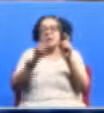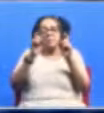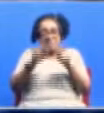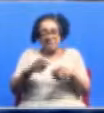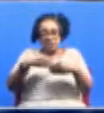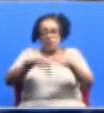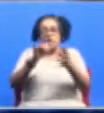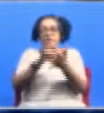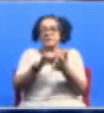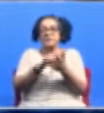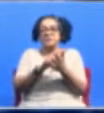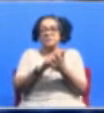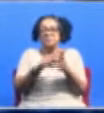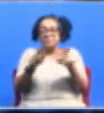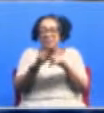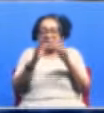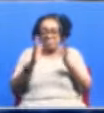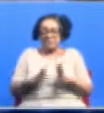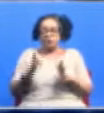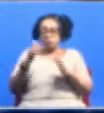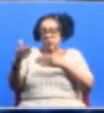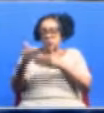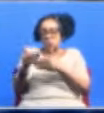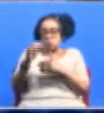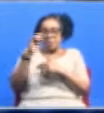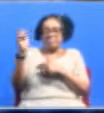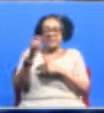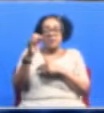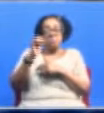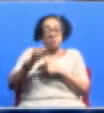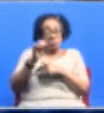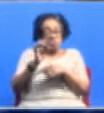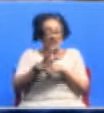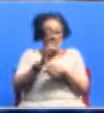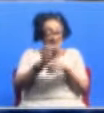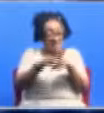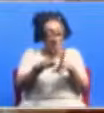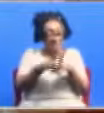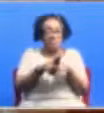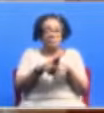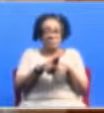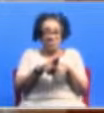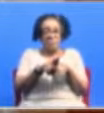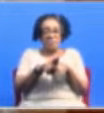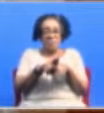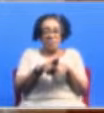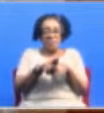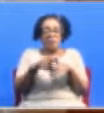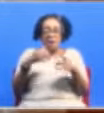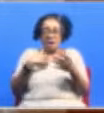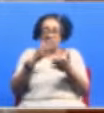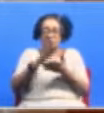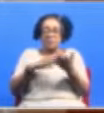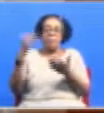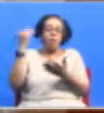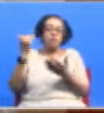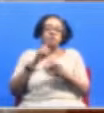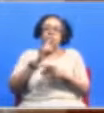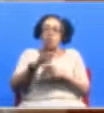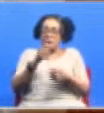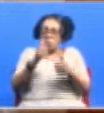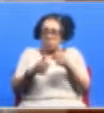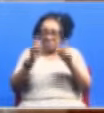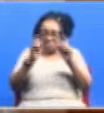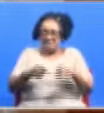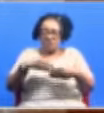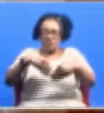As someone who is close to the president, would you give that advice that there are some court orders that he has to defy in order to get